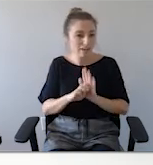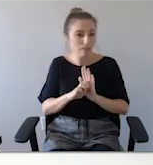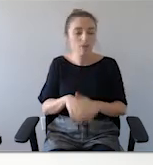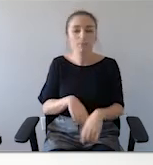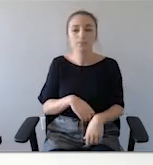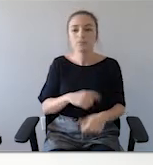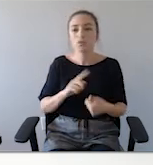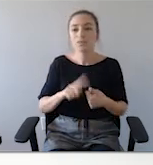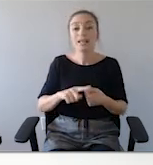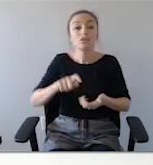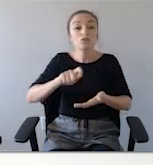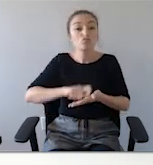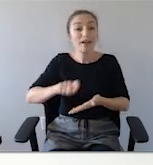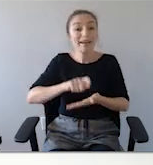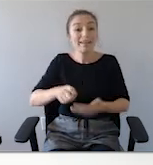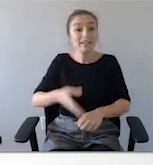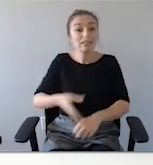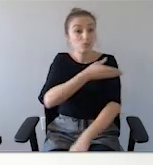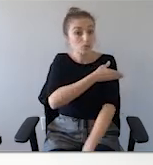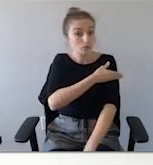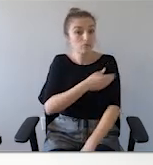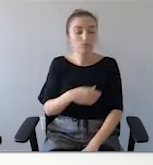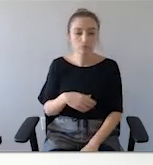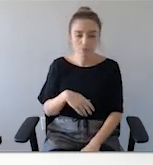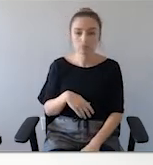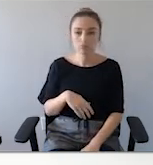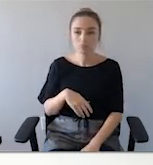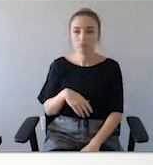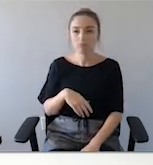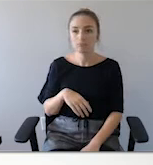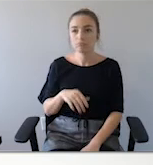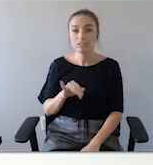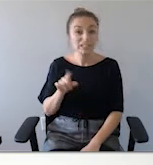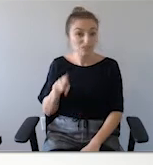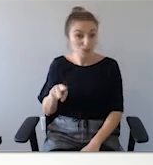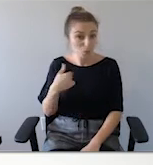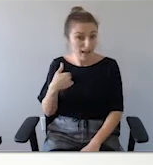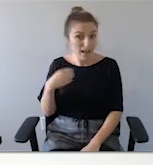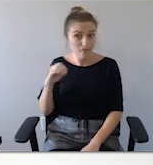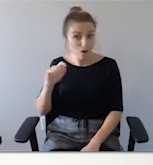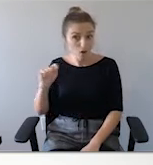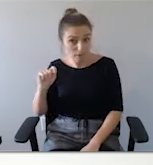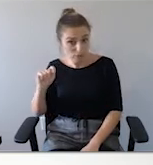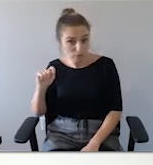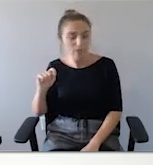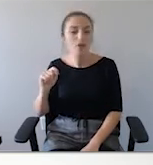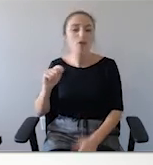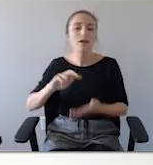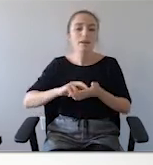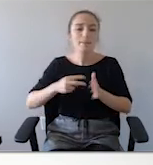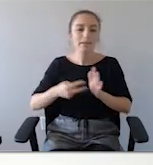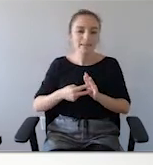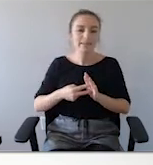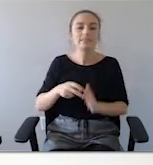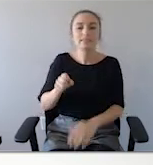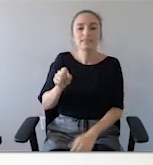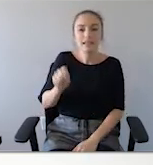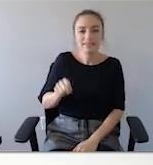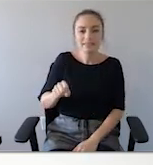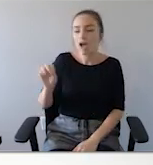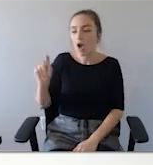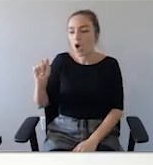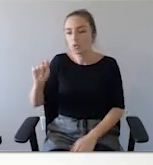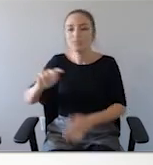greatly improved, okay? If you have occupational therapy, that could mean, yeah, we're talking about reducing your